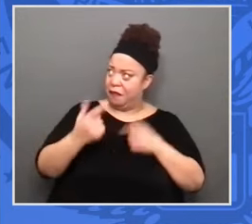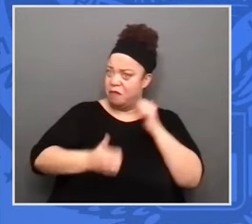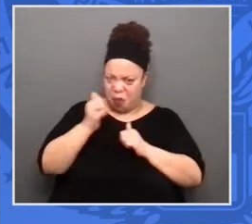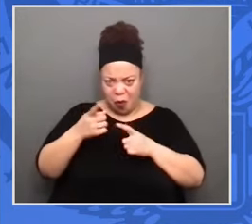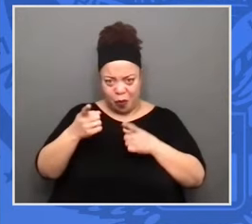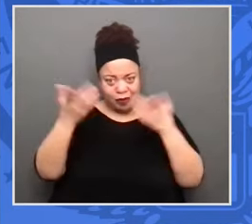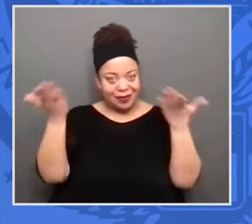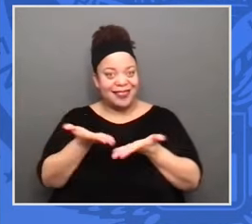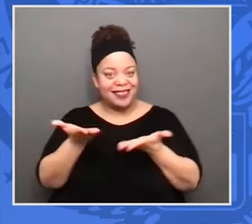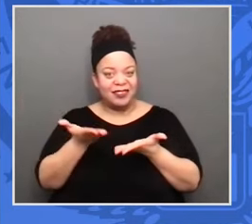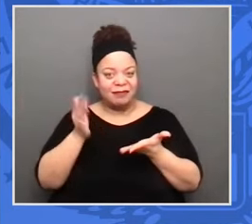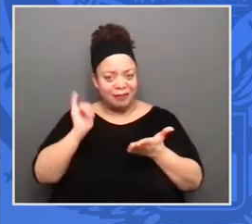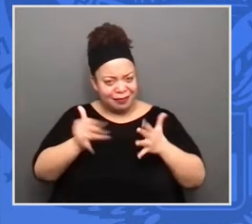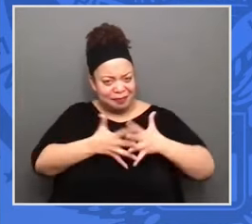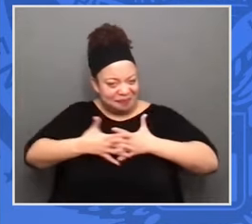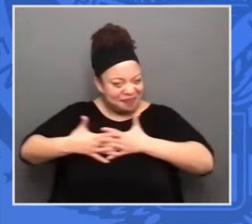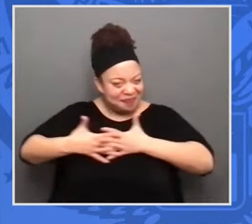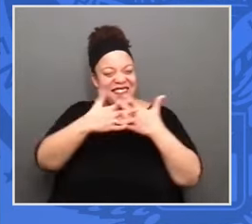are.